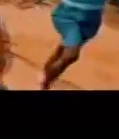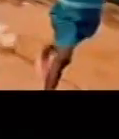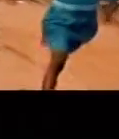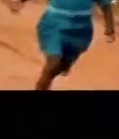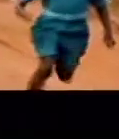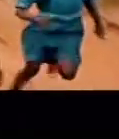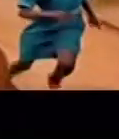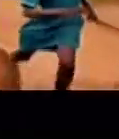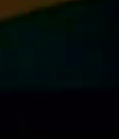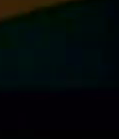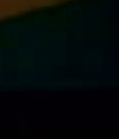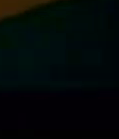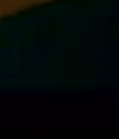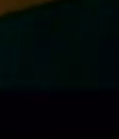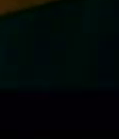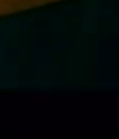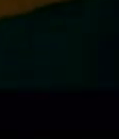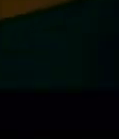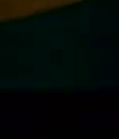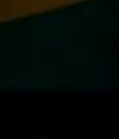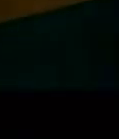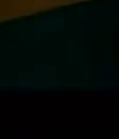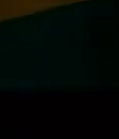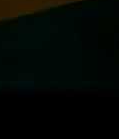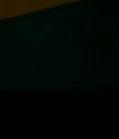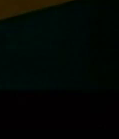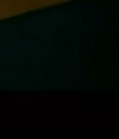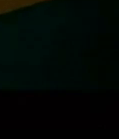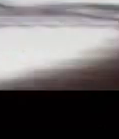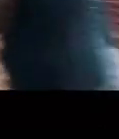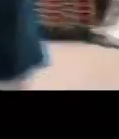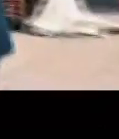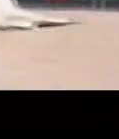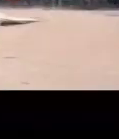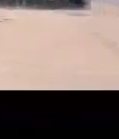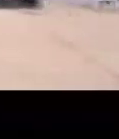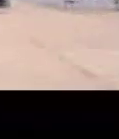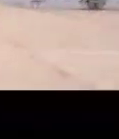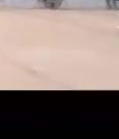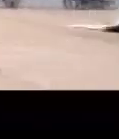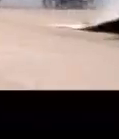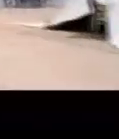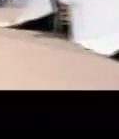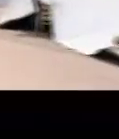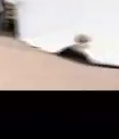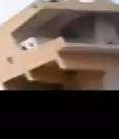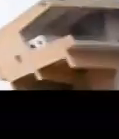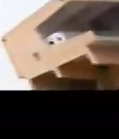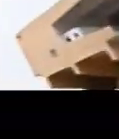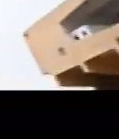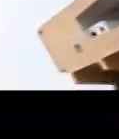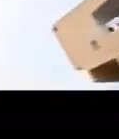is expecting. Ghana is ready. Are you?